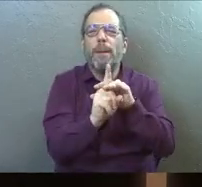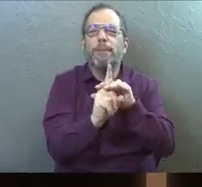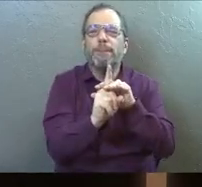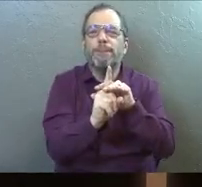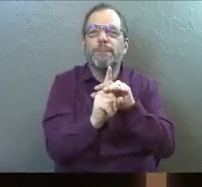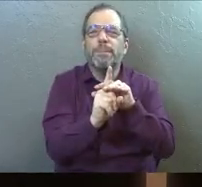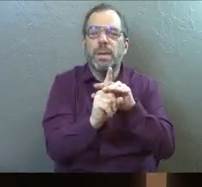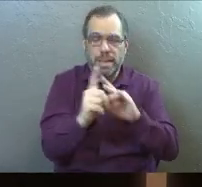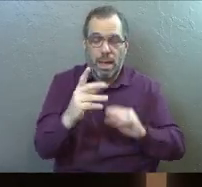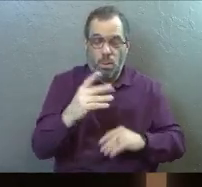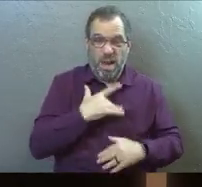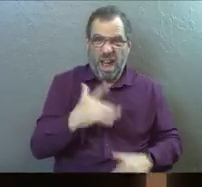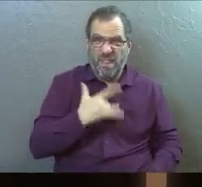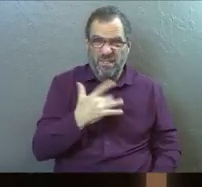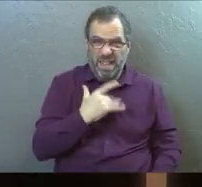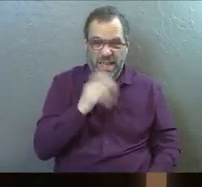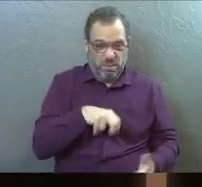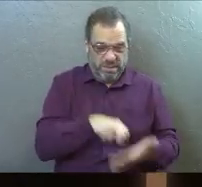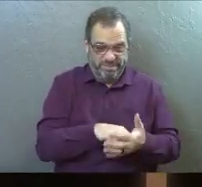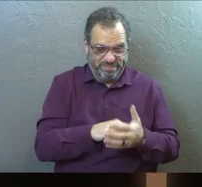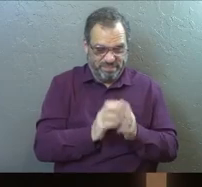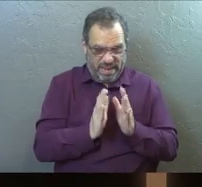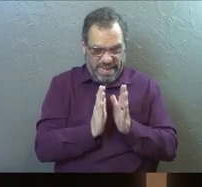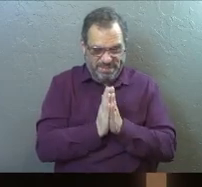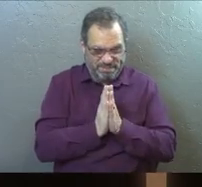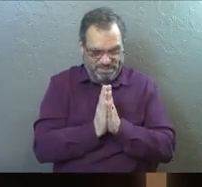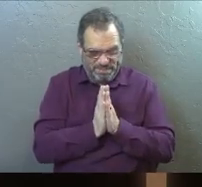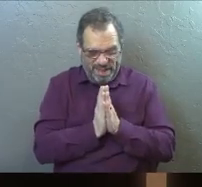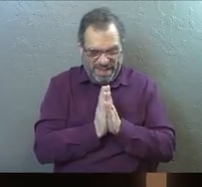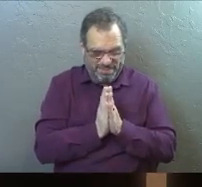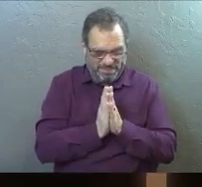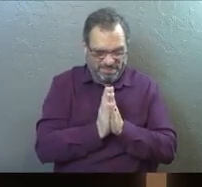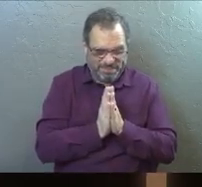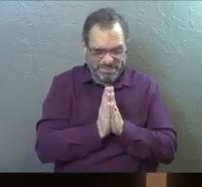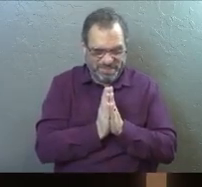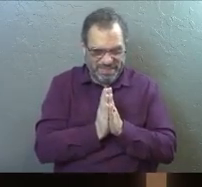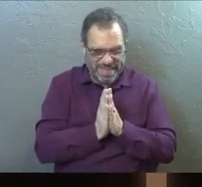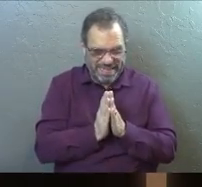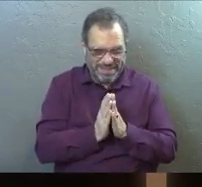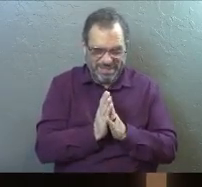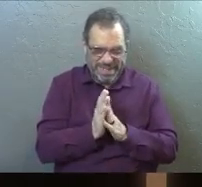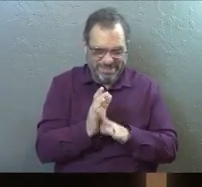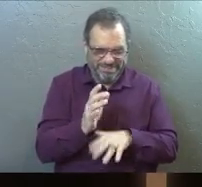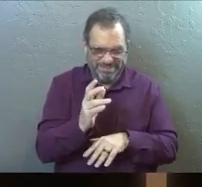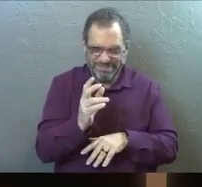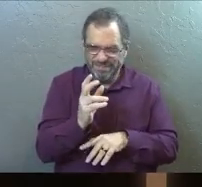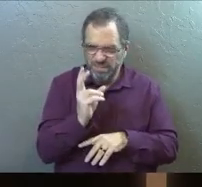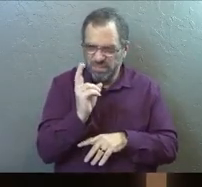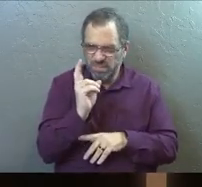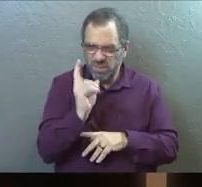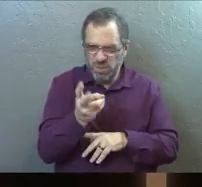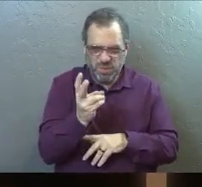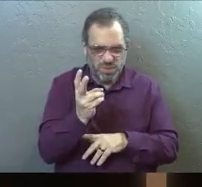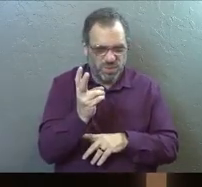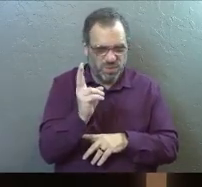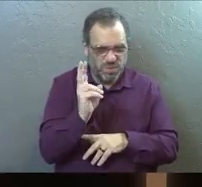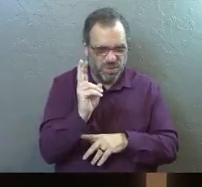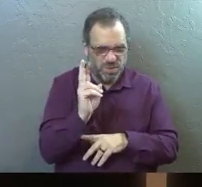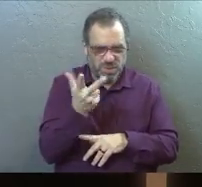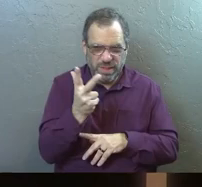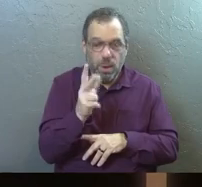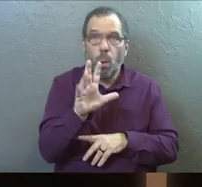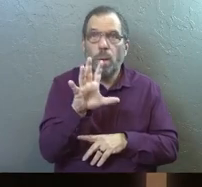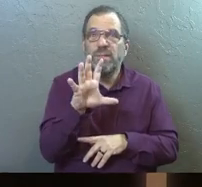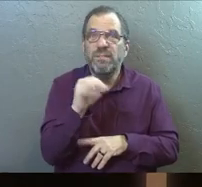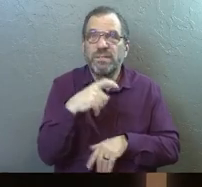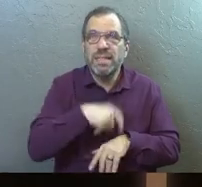I'm trusting that what might feel like weirdness the first two or three quiet times that I have with the Lord, or maybe the first 50 times that I